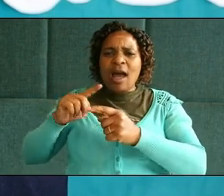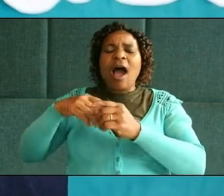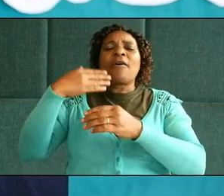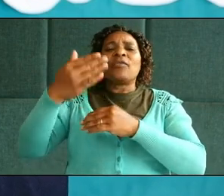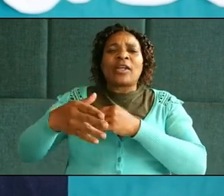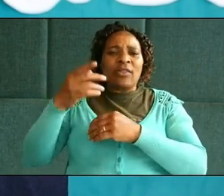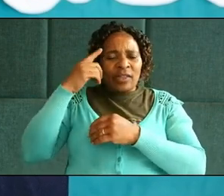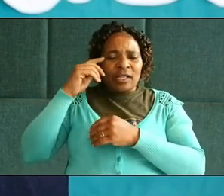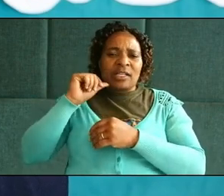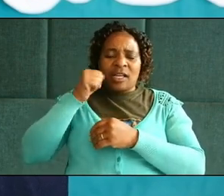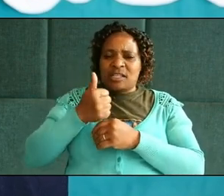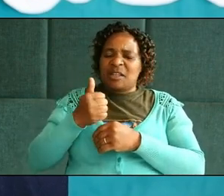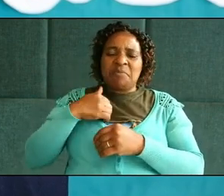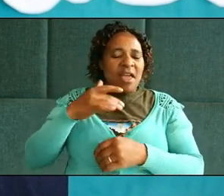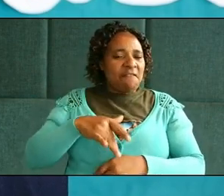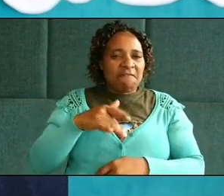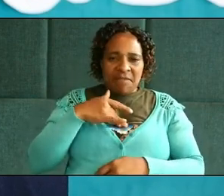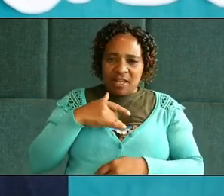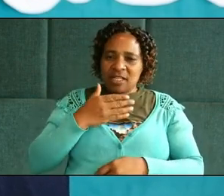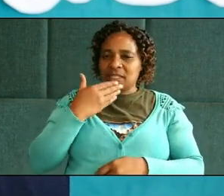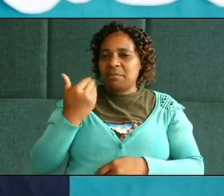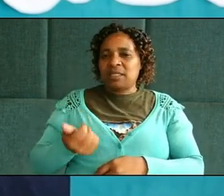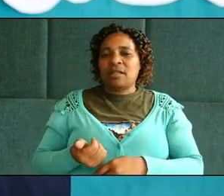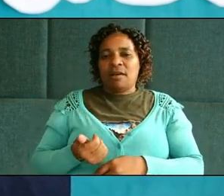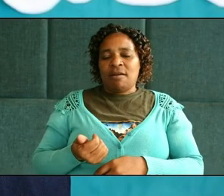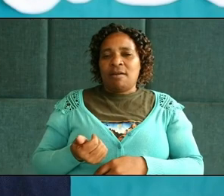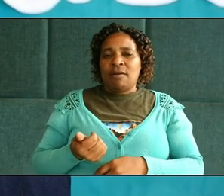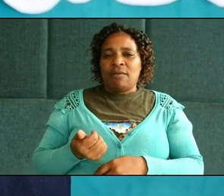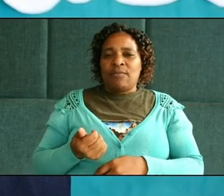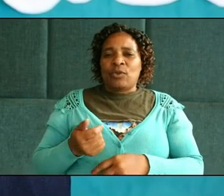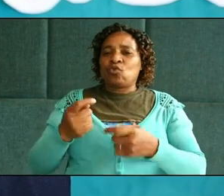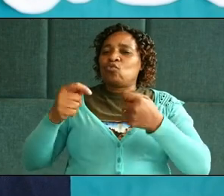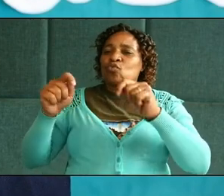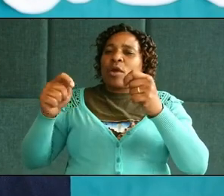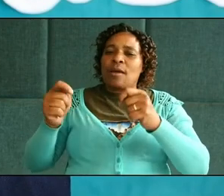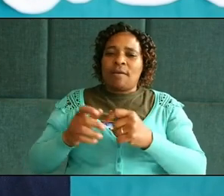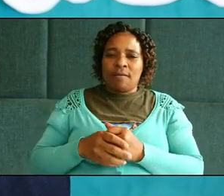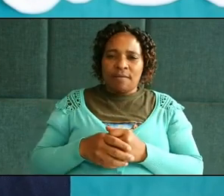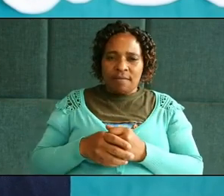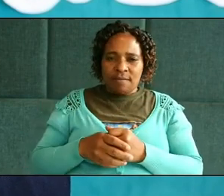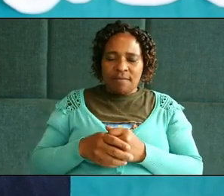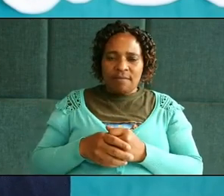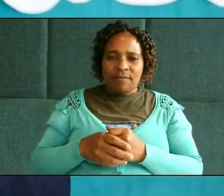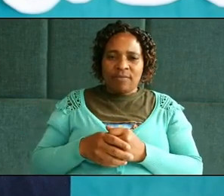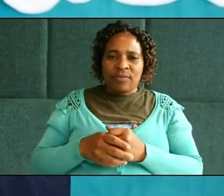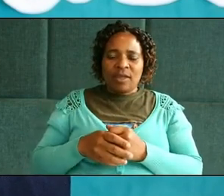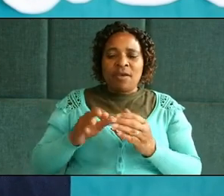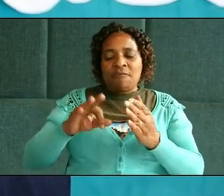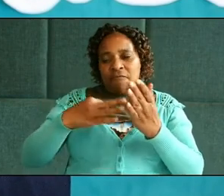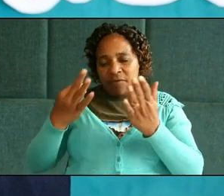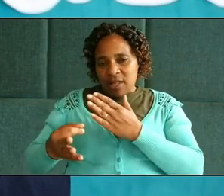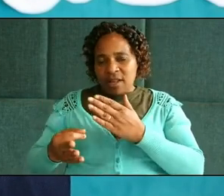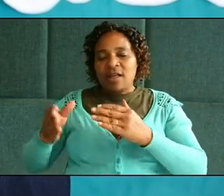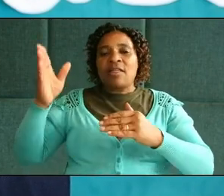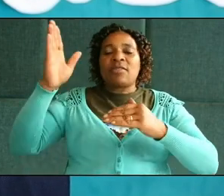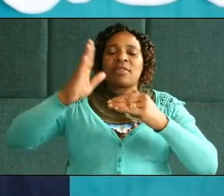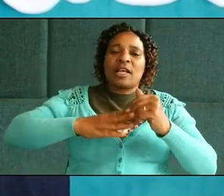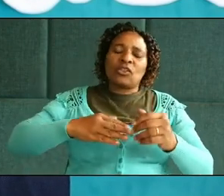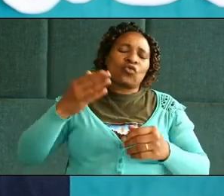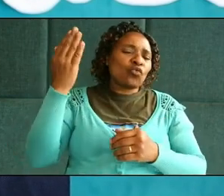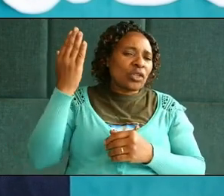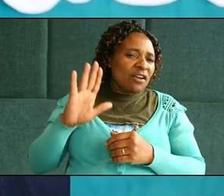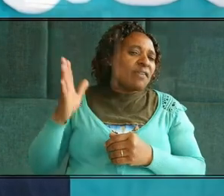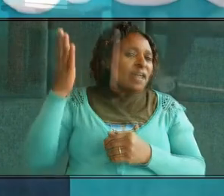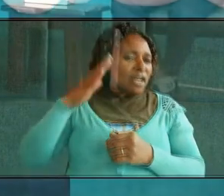So I feel like it's better to try and fail than to never